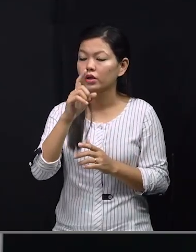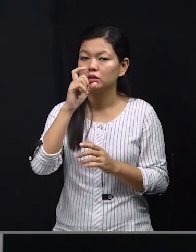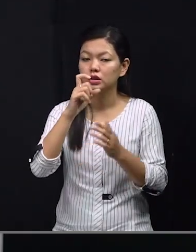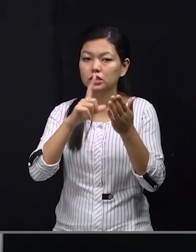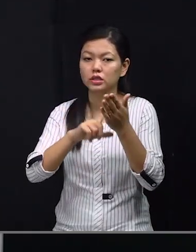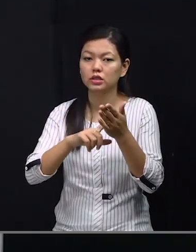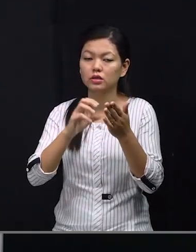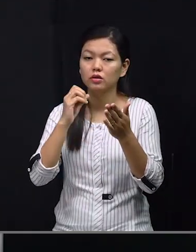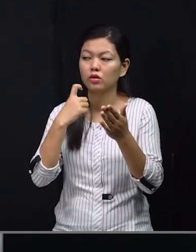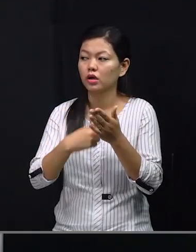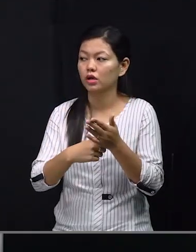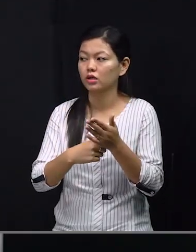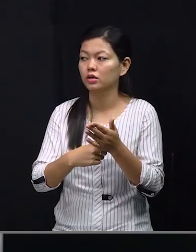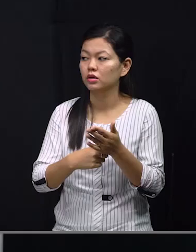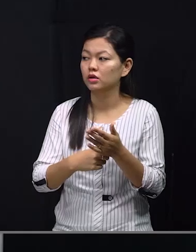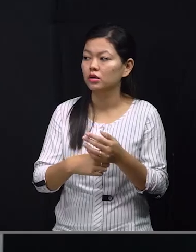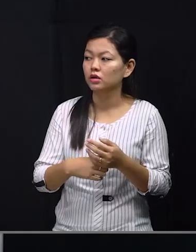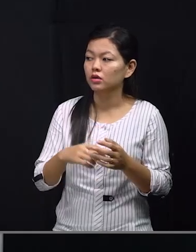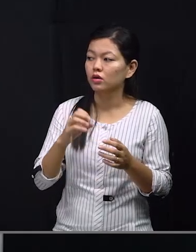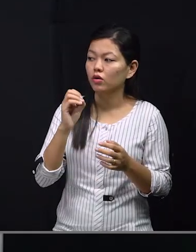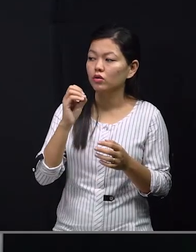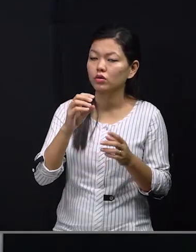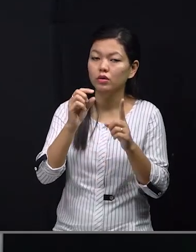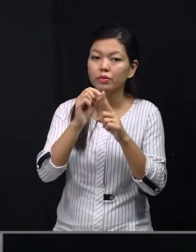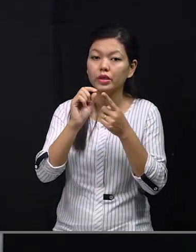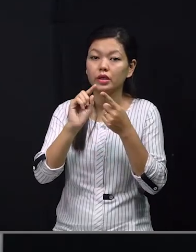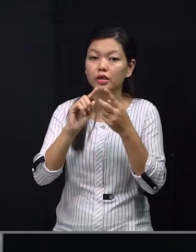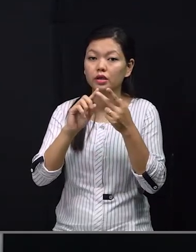chloropentane. Then we take another compound.